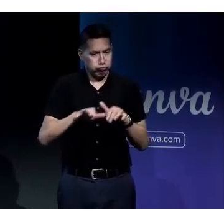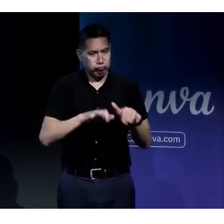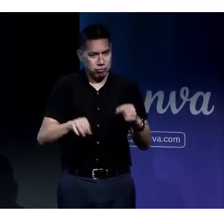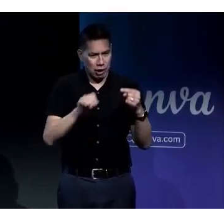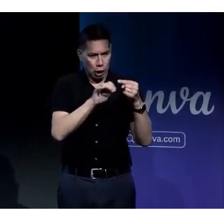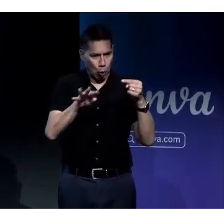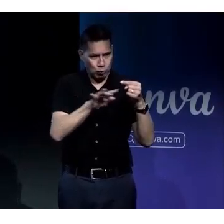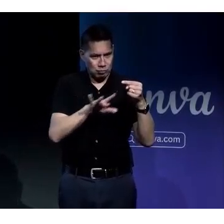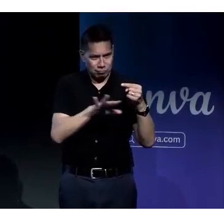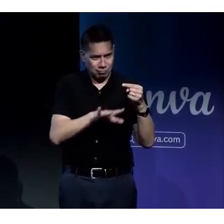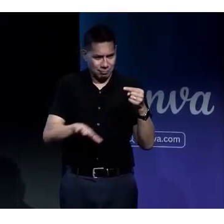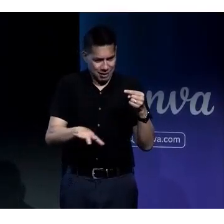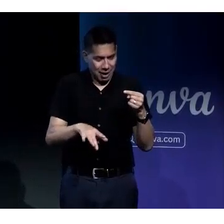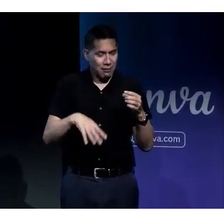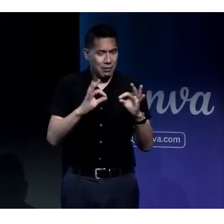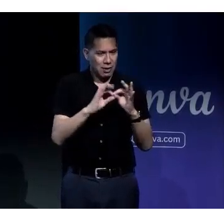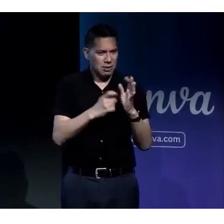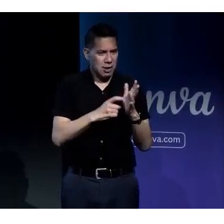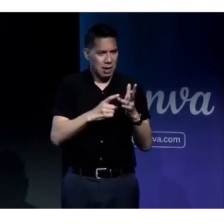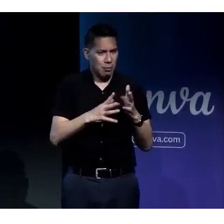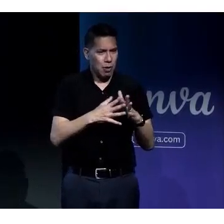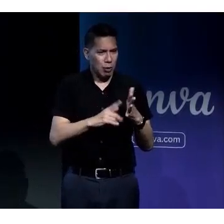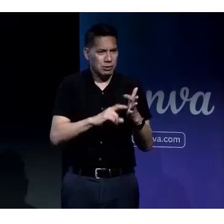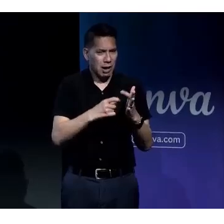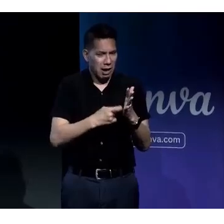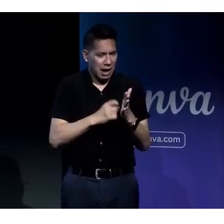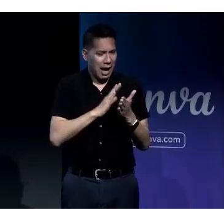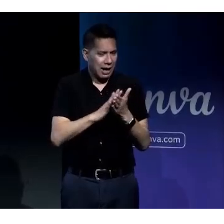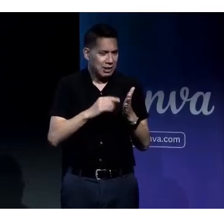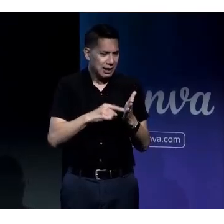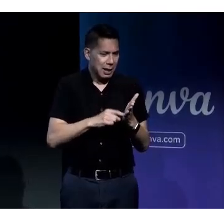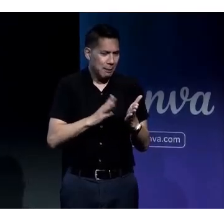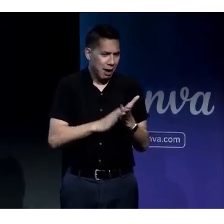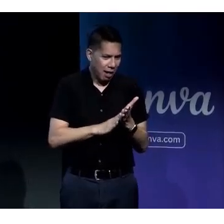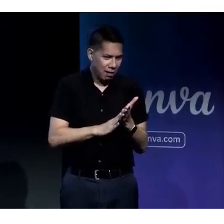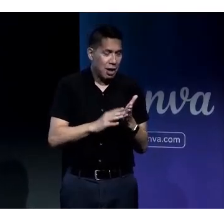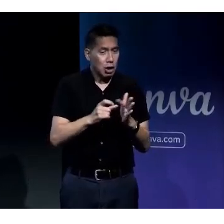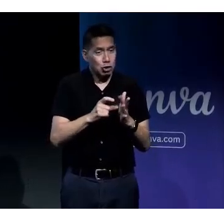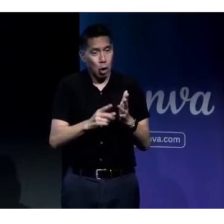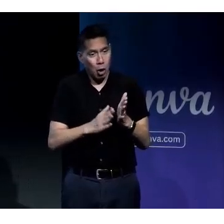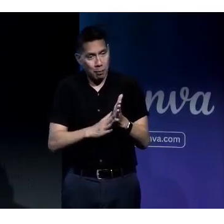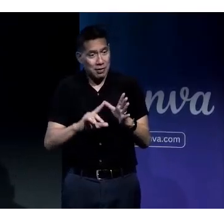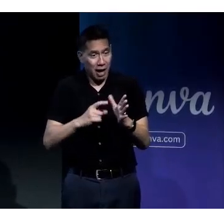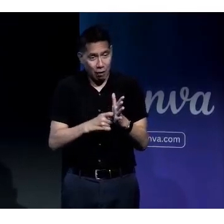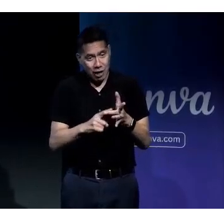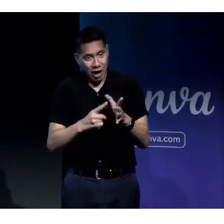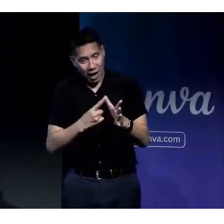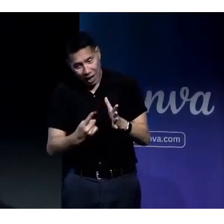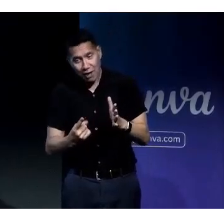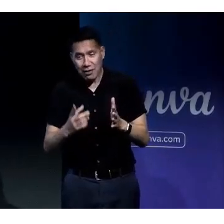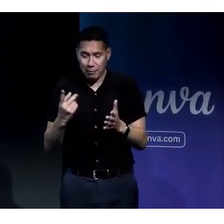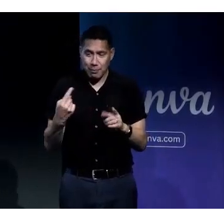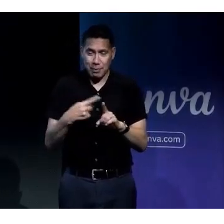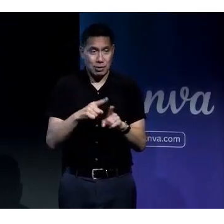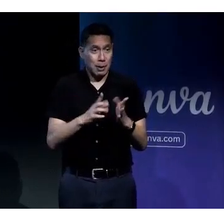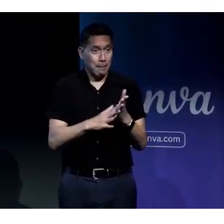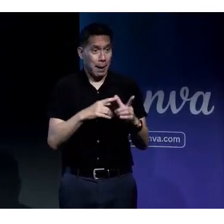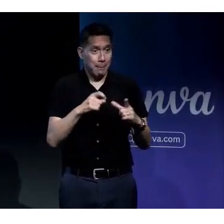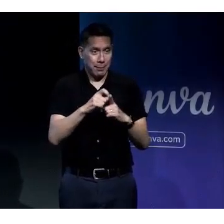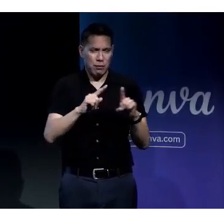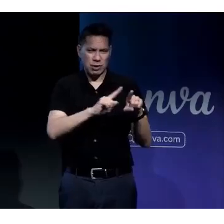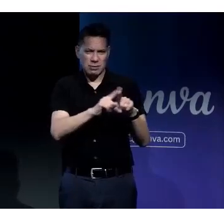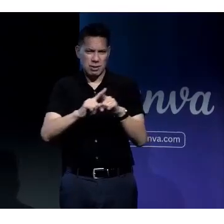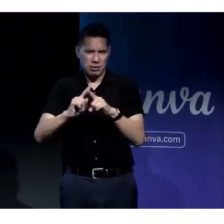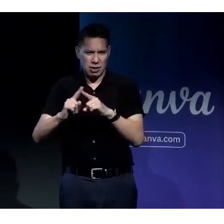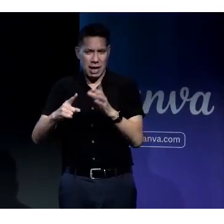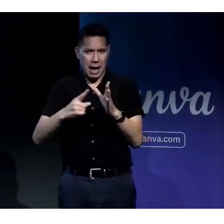browser interpretation of HTML into DOM, into ARIA, then there's the ARIA mapping to various native APIs,